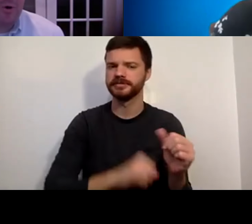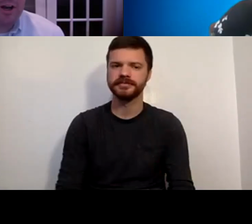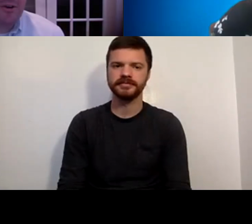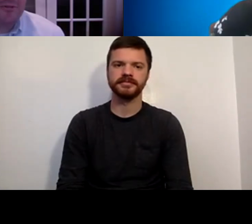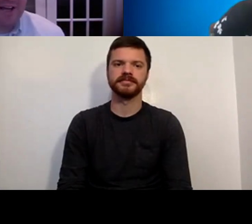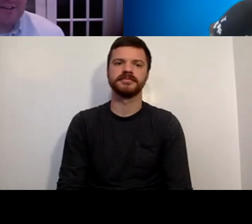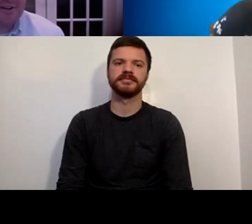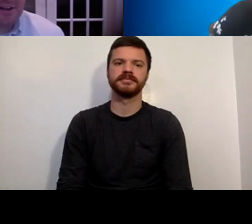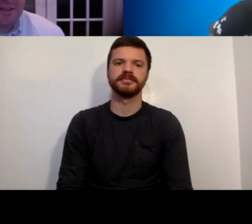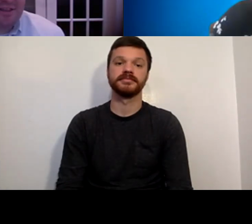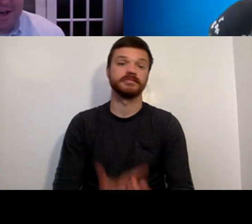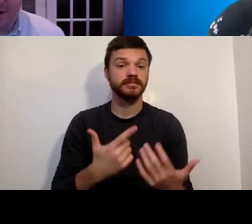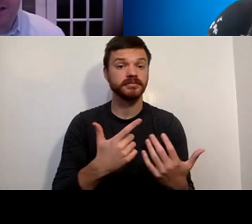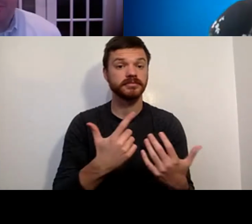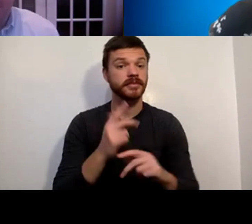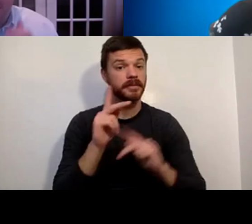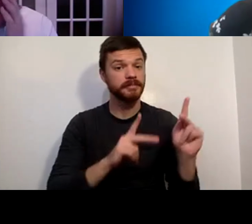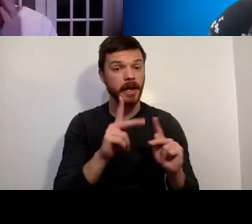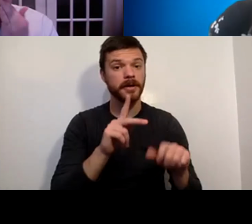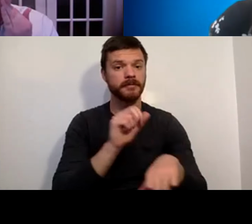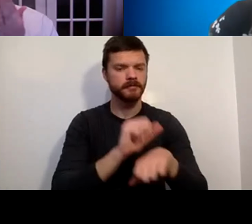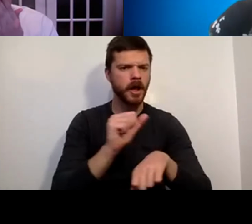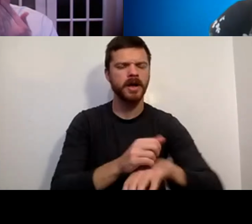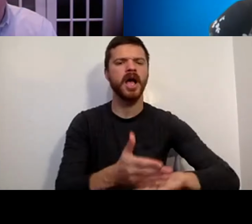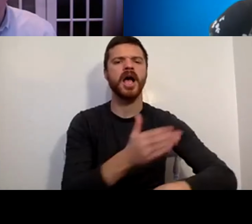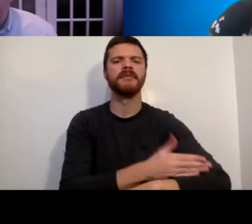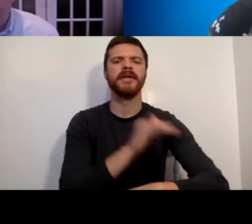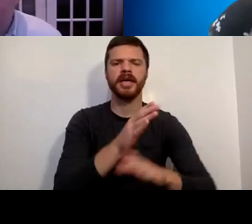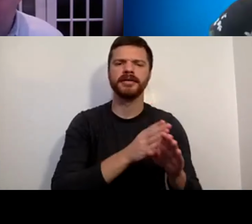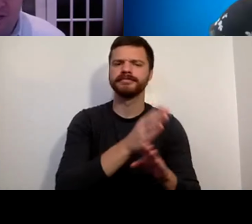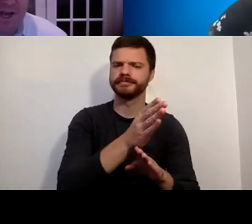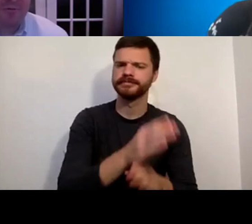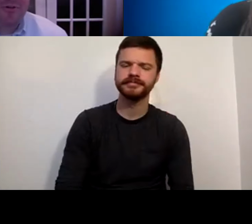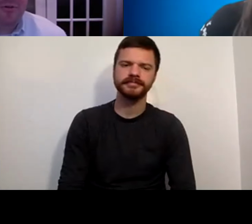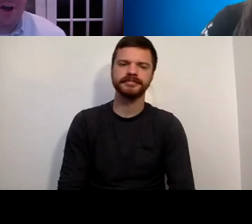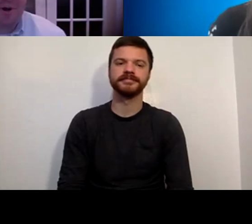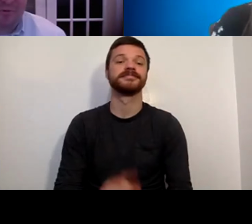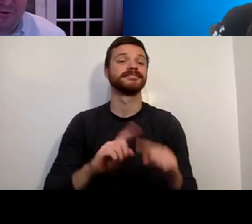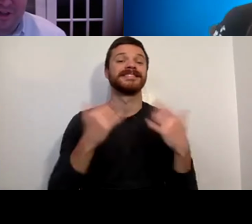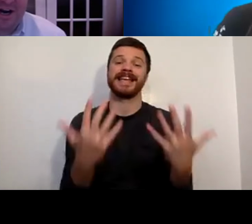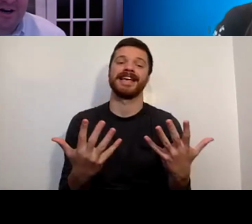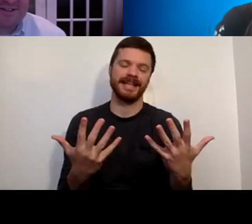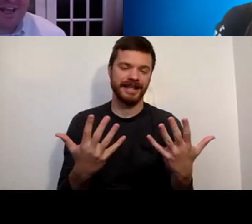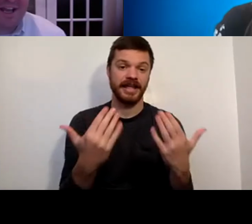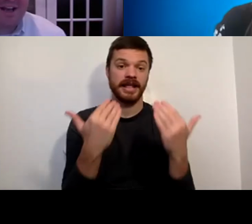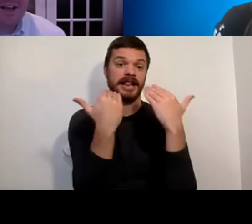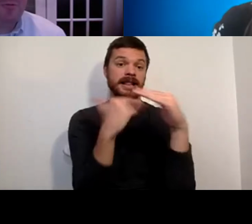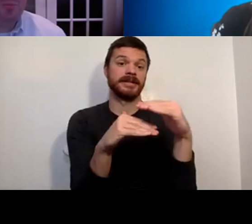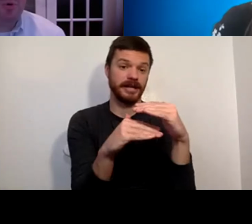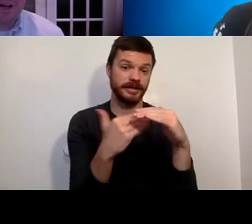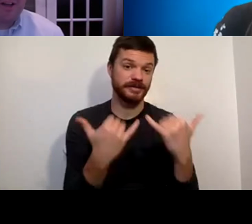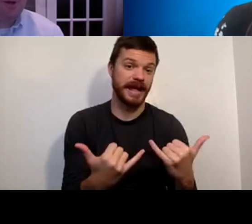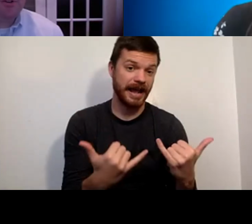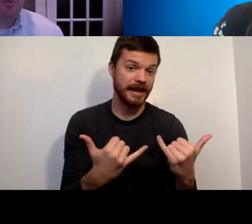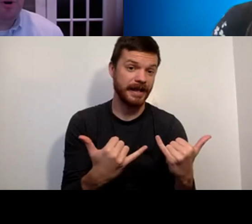are working to advance that area. But I think the limitation that we come up to there is, again,